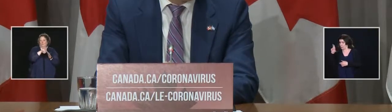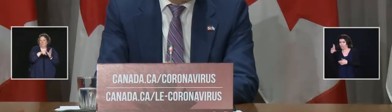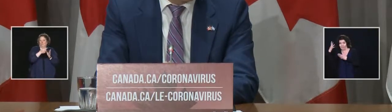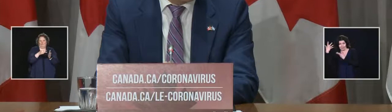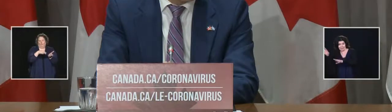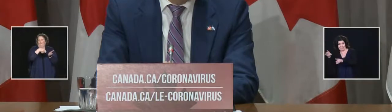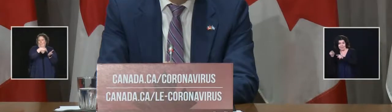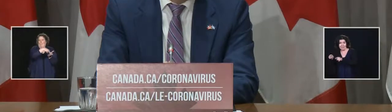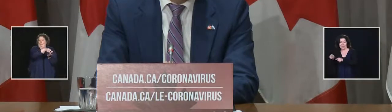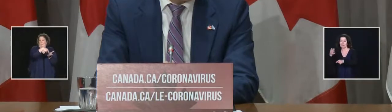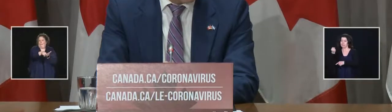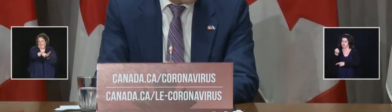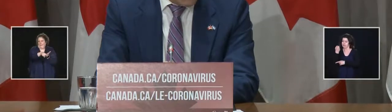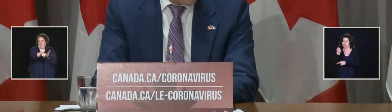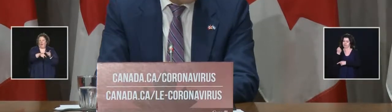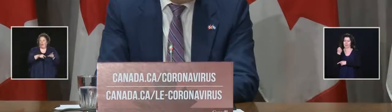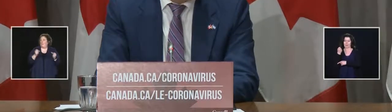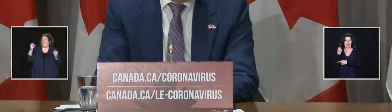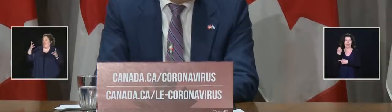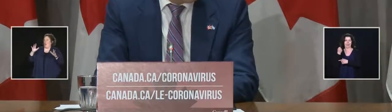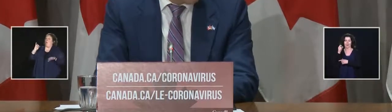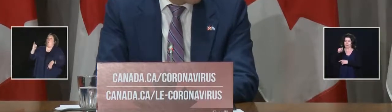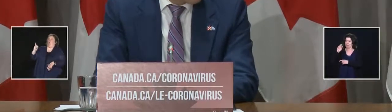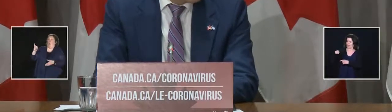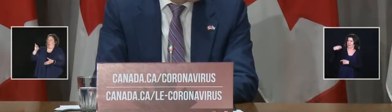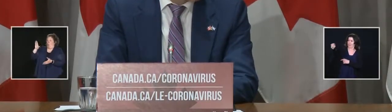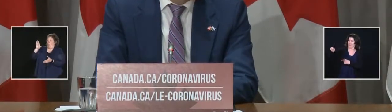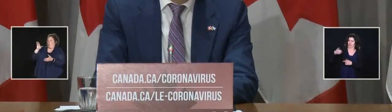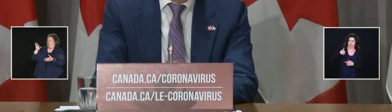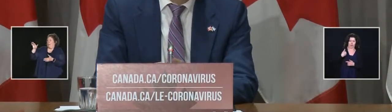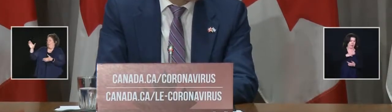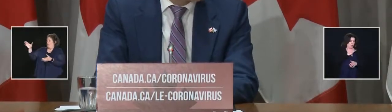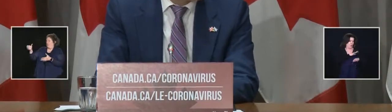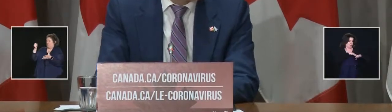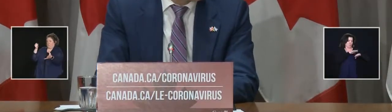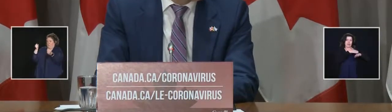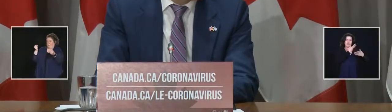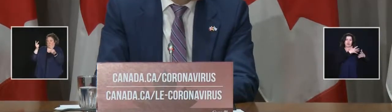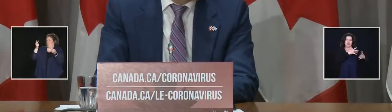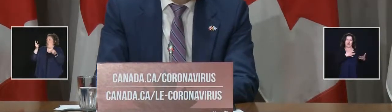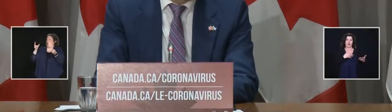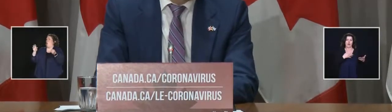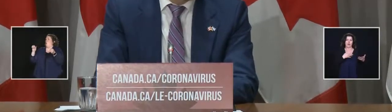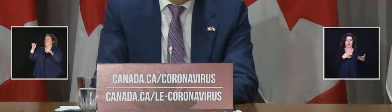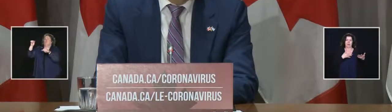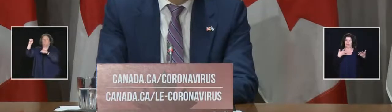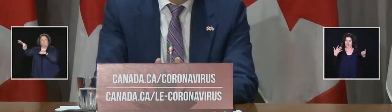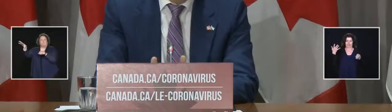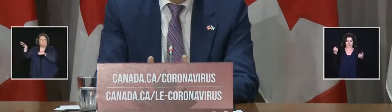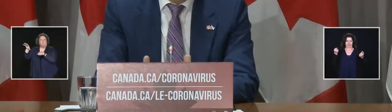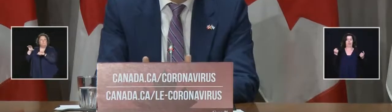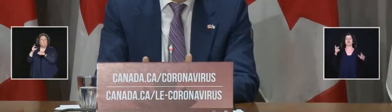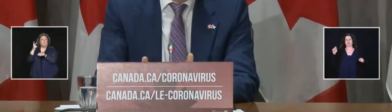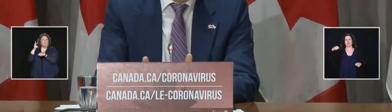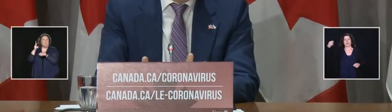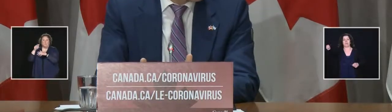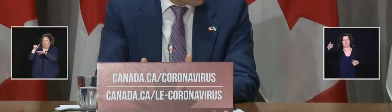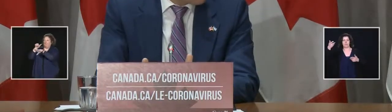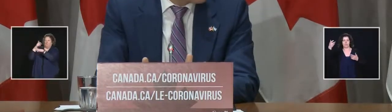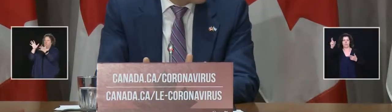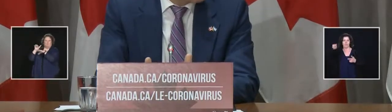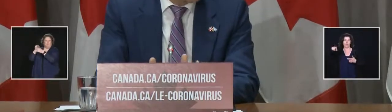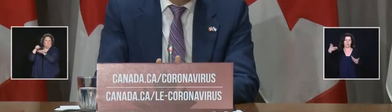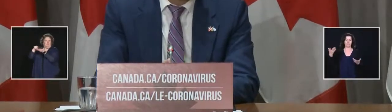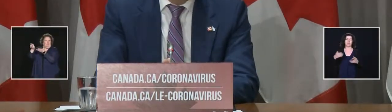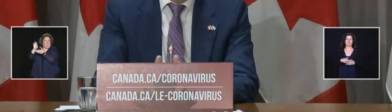those double payments. Now, the other number that you quote is an approximate number. of potential